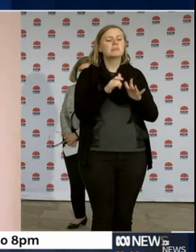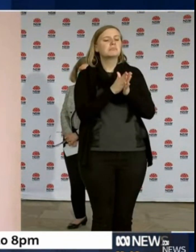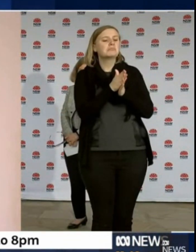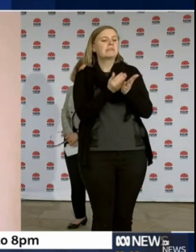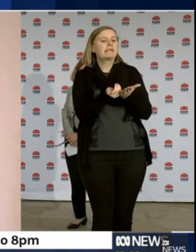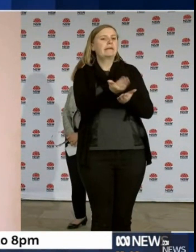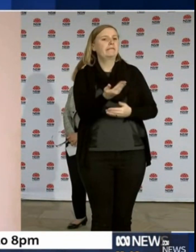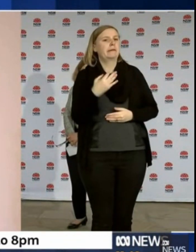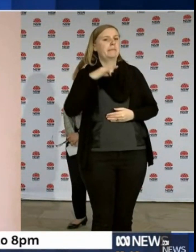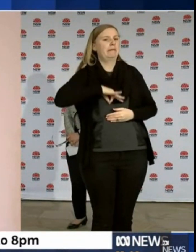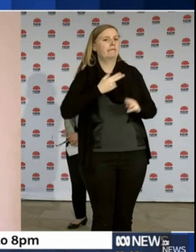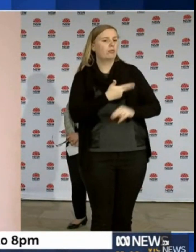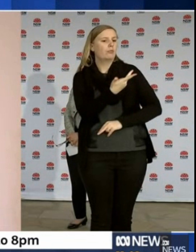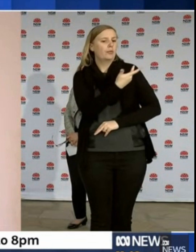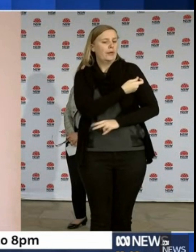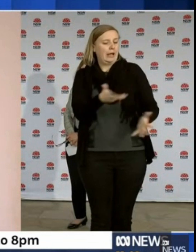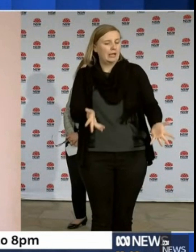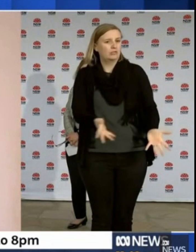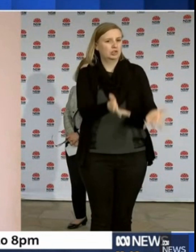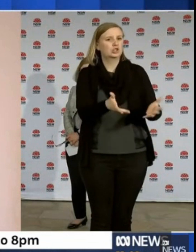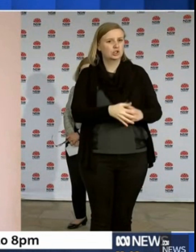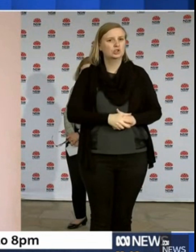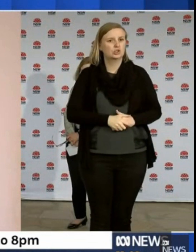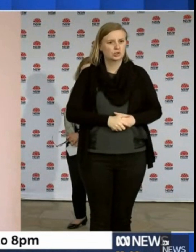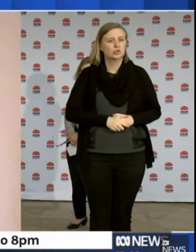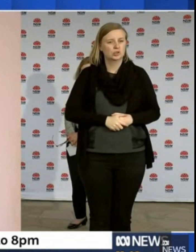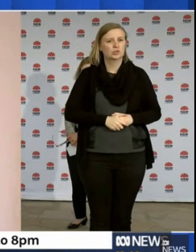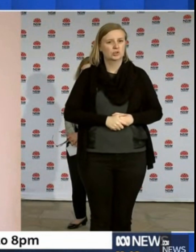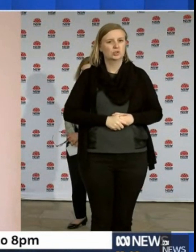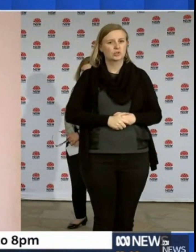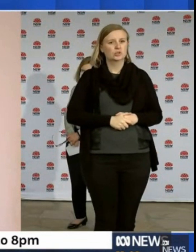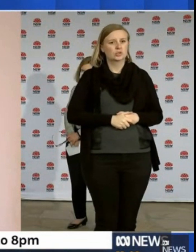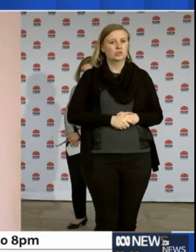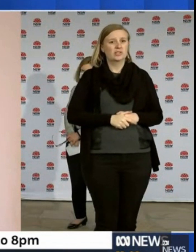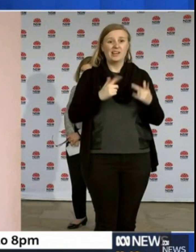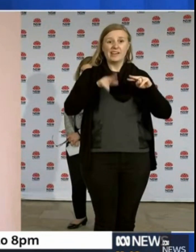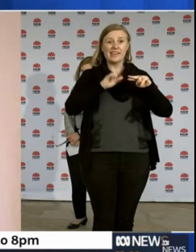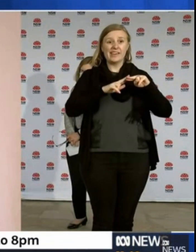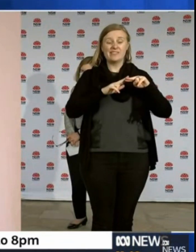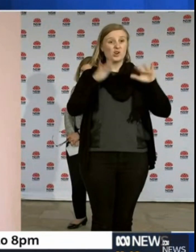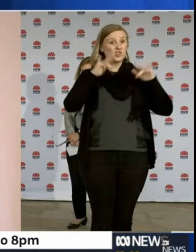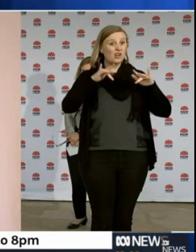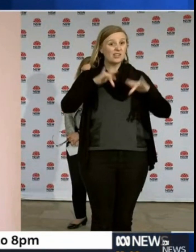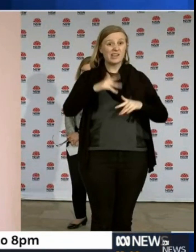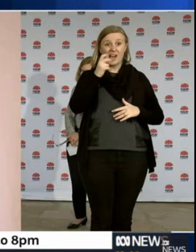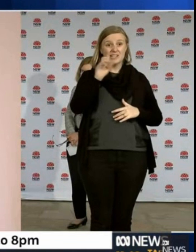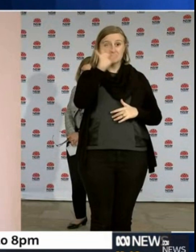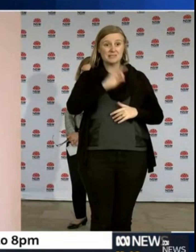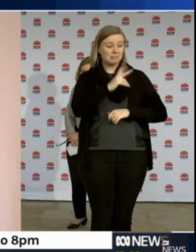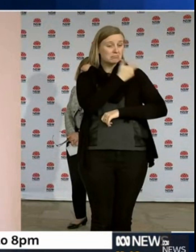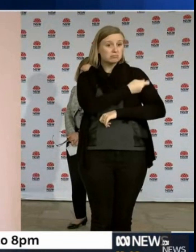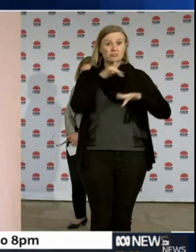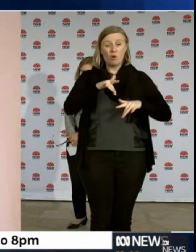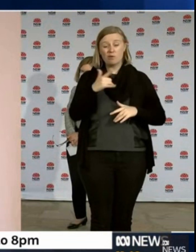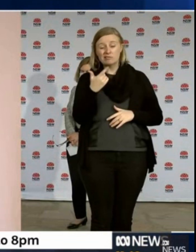have the vast majority of all of your population over 16 vaccinated, you run the risk of anybody not vaccinated getting the disease and